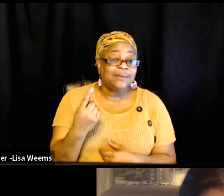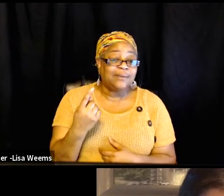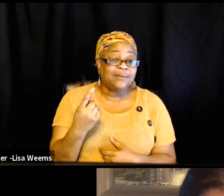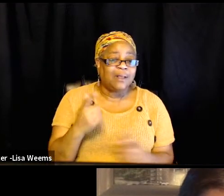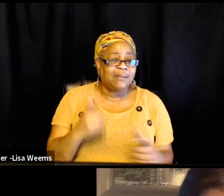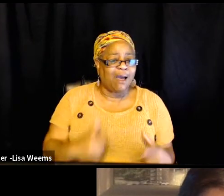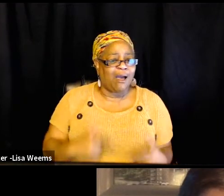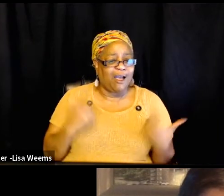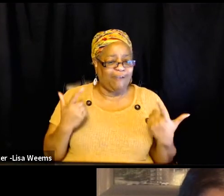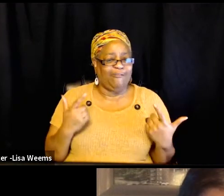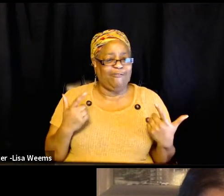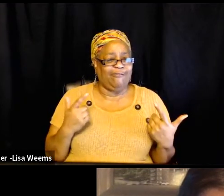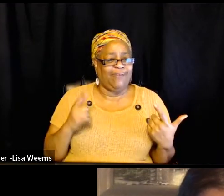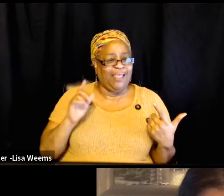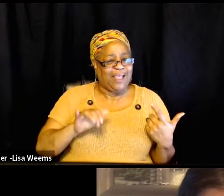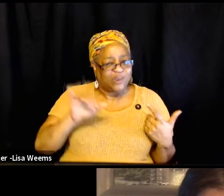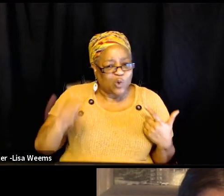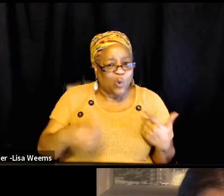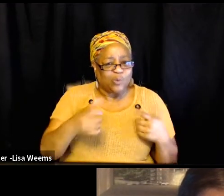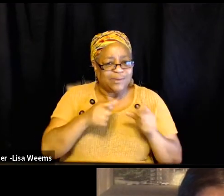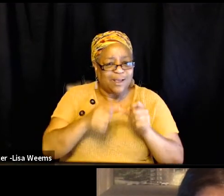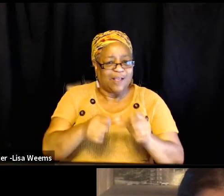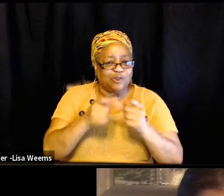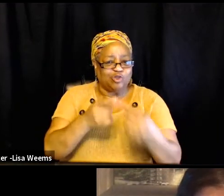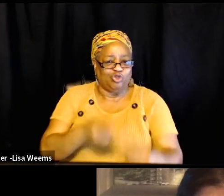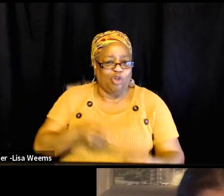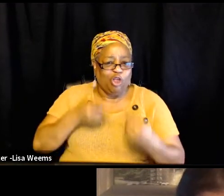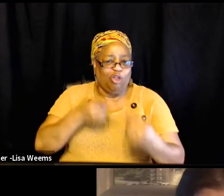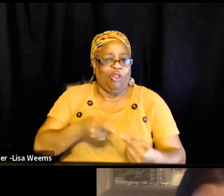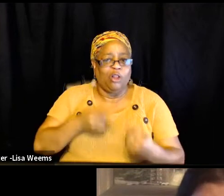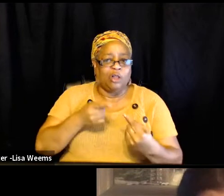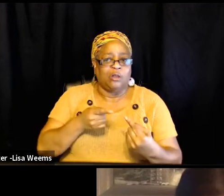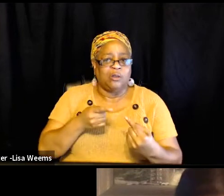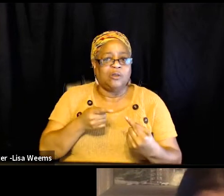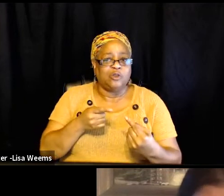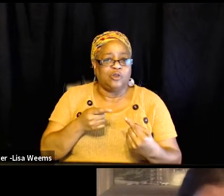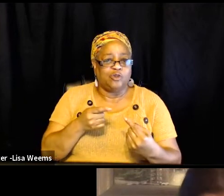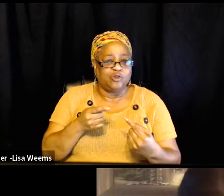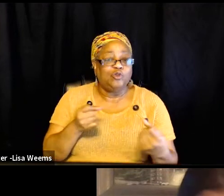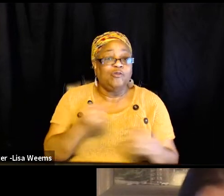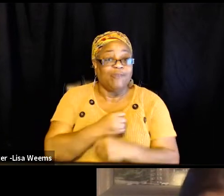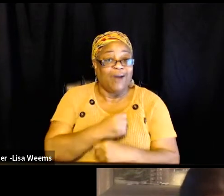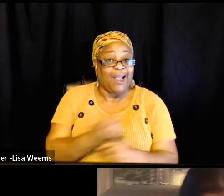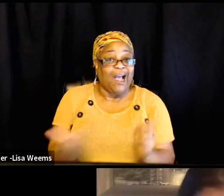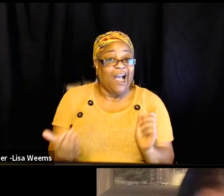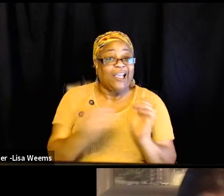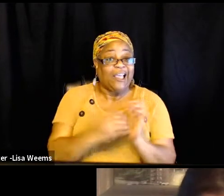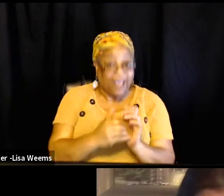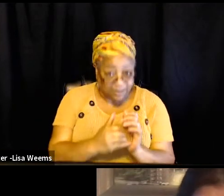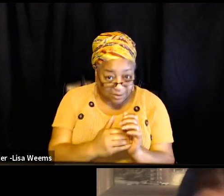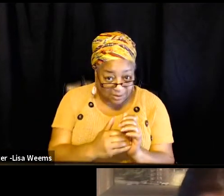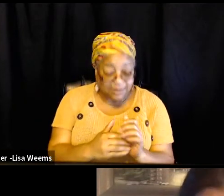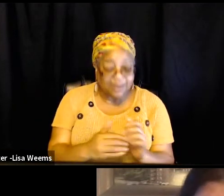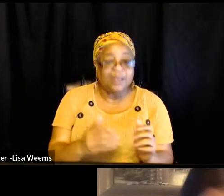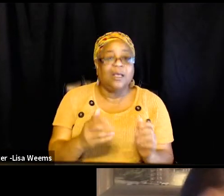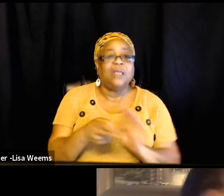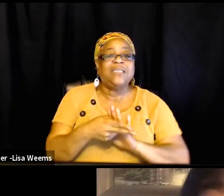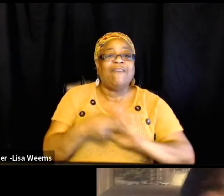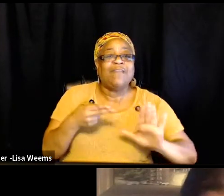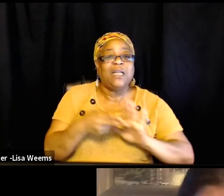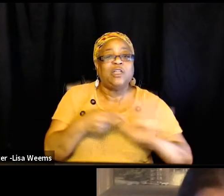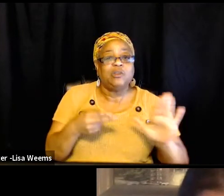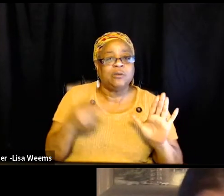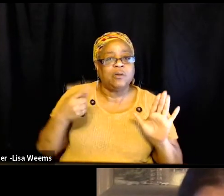life is always a constant struggle to fight against definition. You know, because we are always being defined.